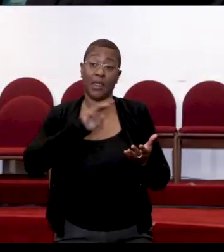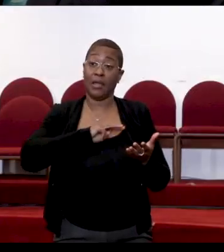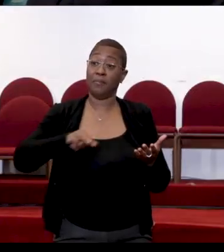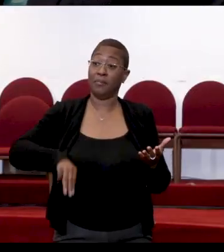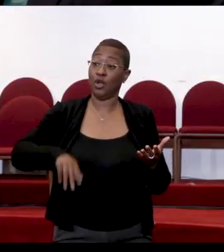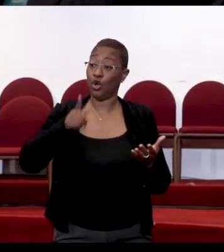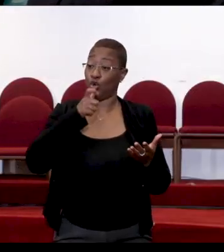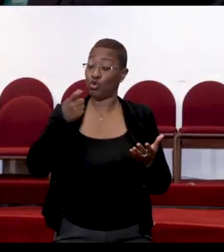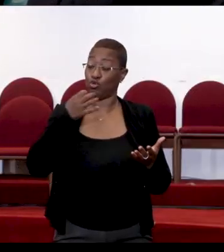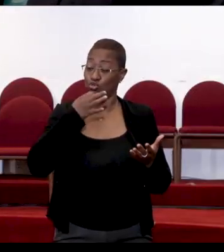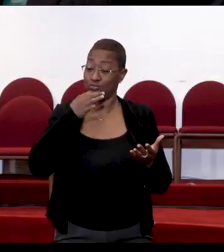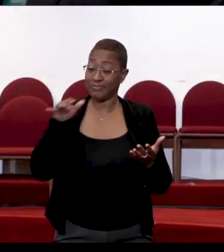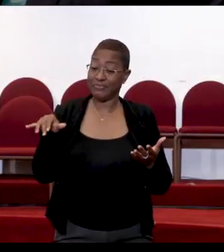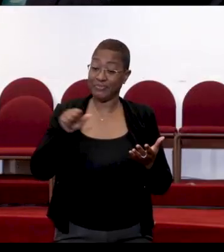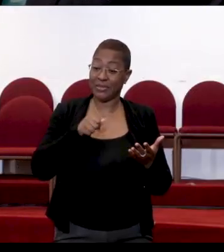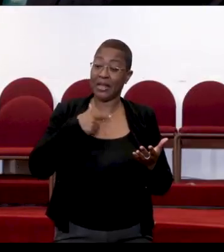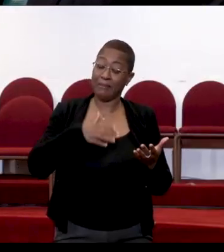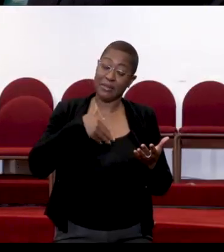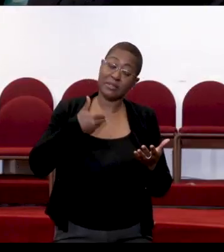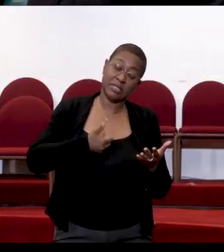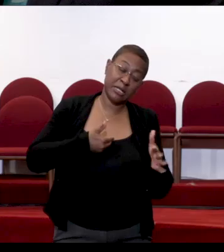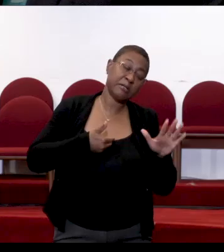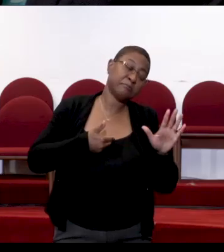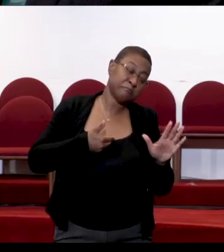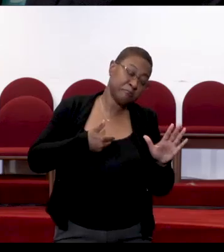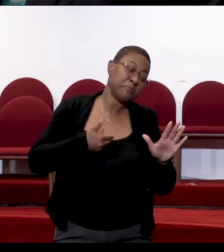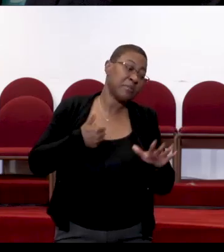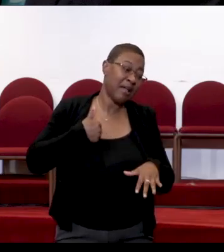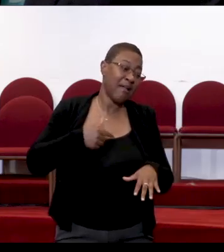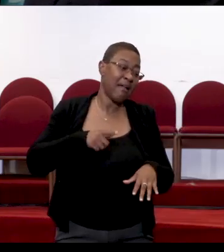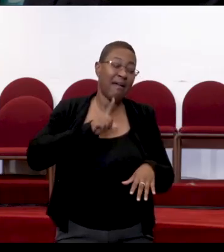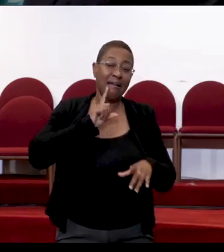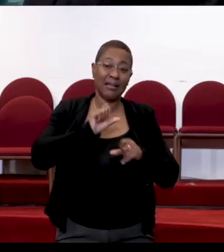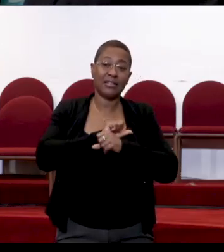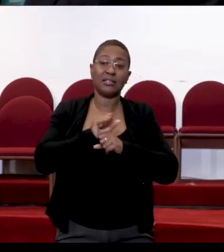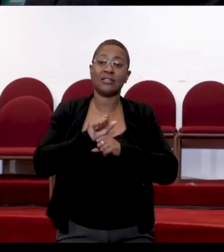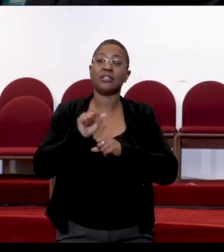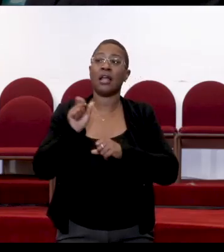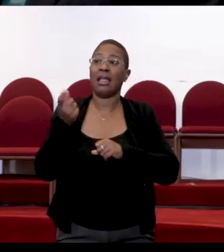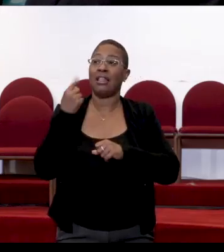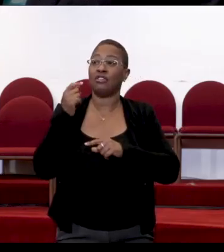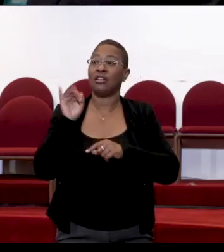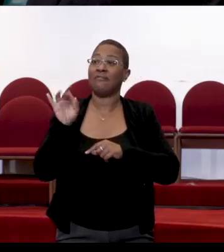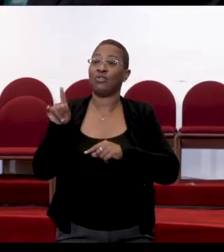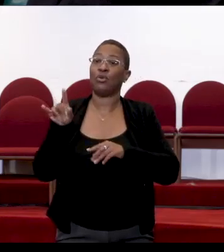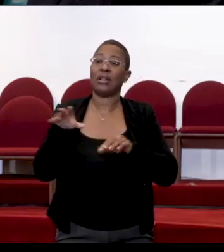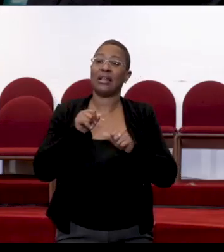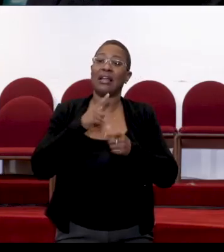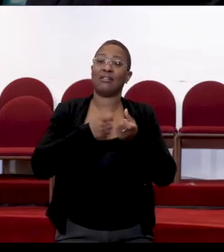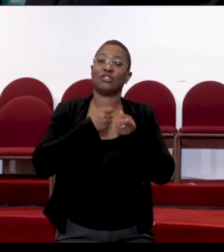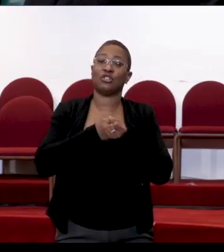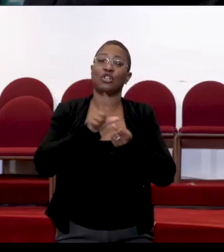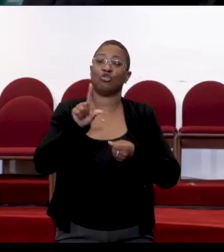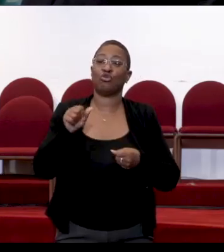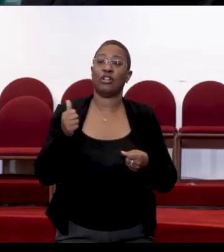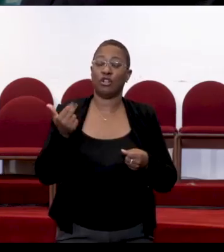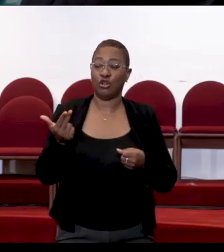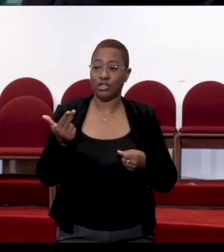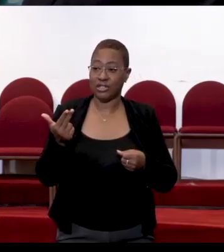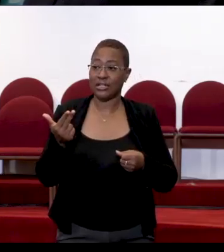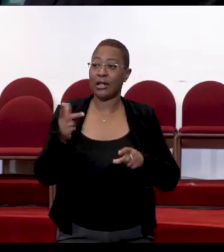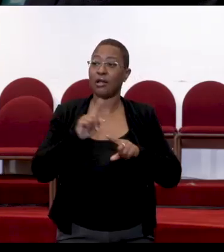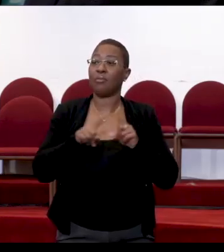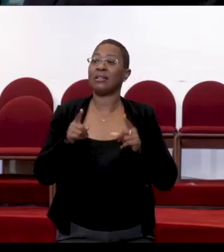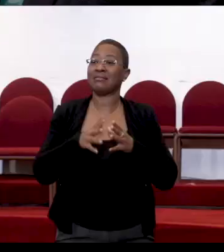out, I'm a little upset about that because I asked you last year if you were leaving, and I supported you in 2013. And there's a